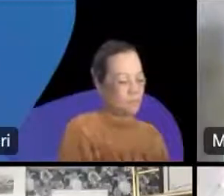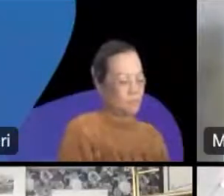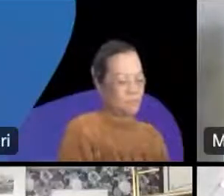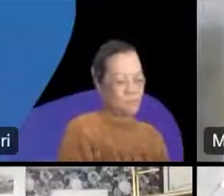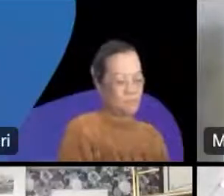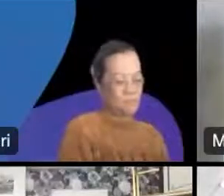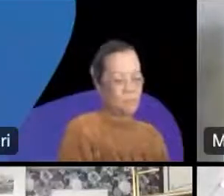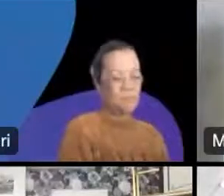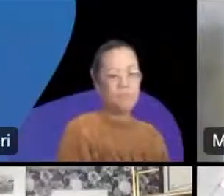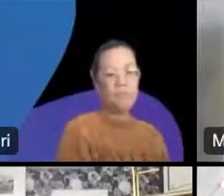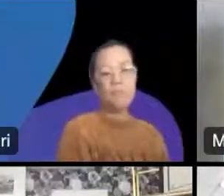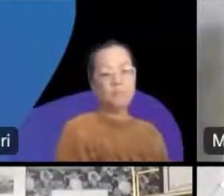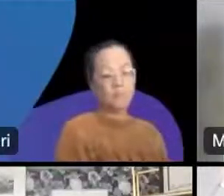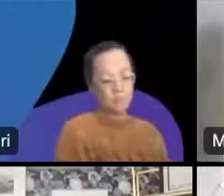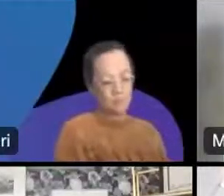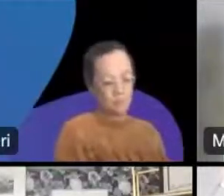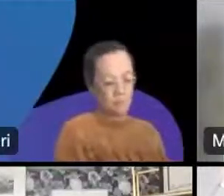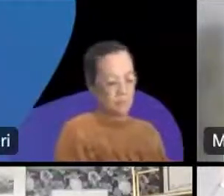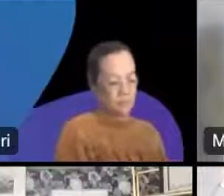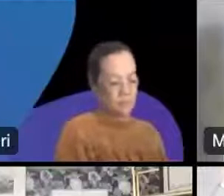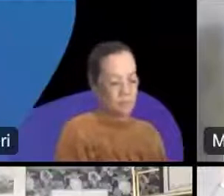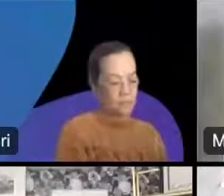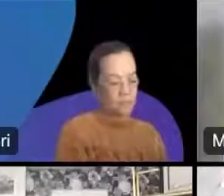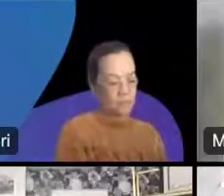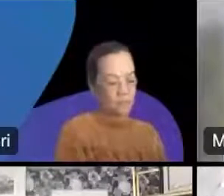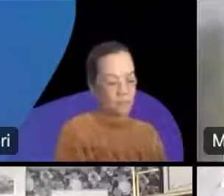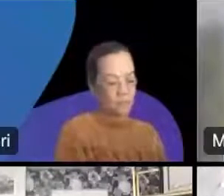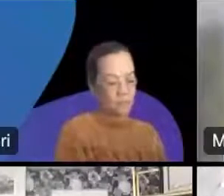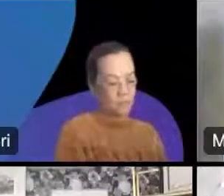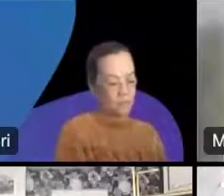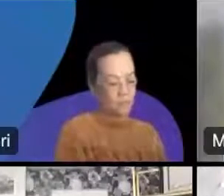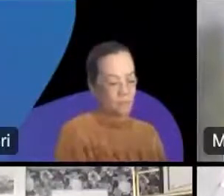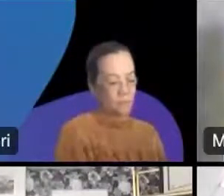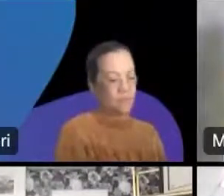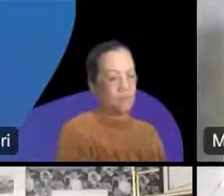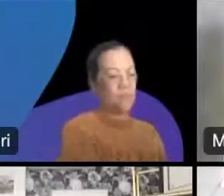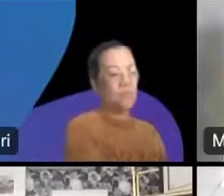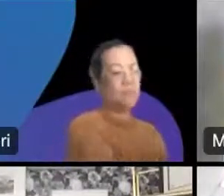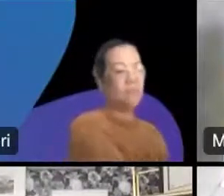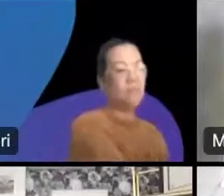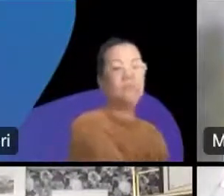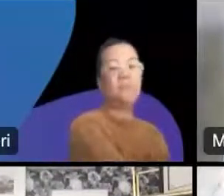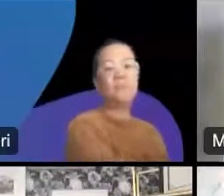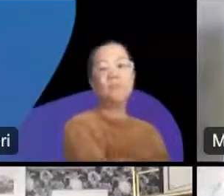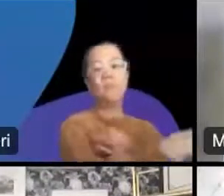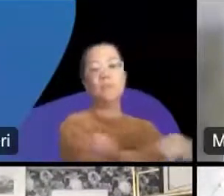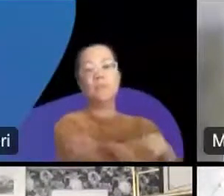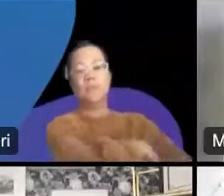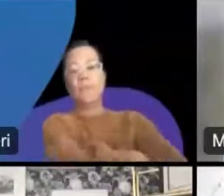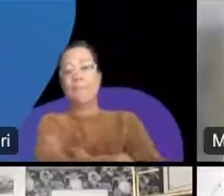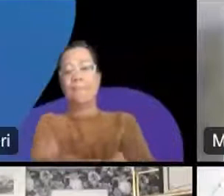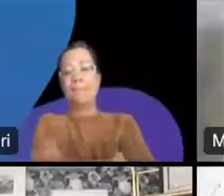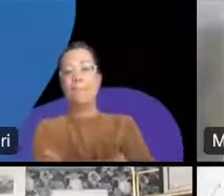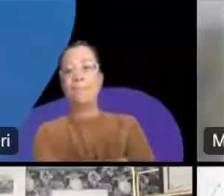Garrett's question in just a second. I did want to just say quickly, this is this is related